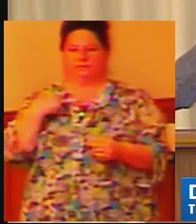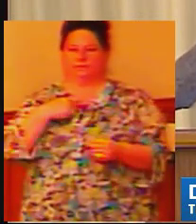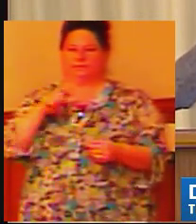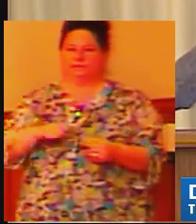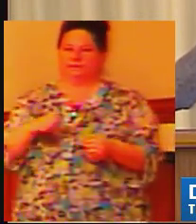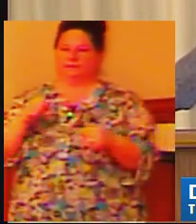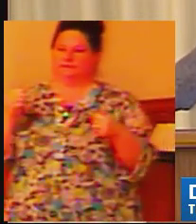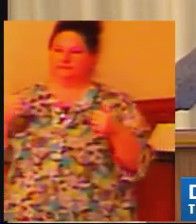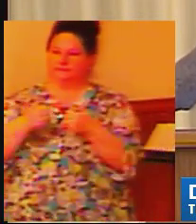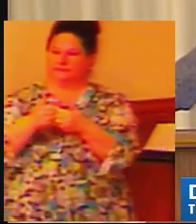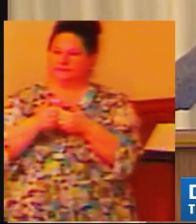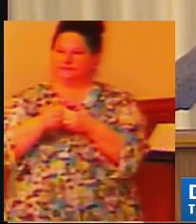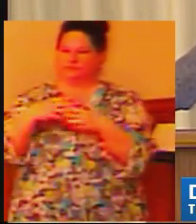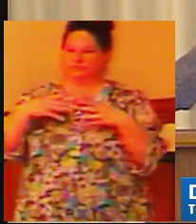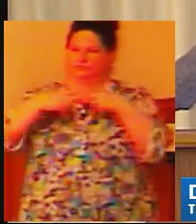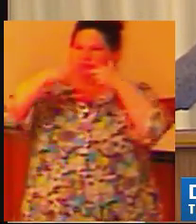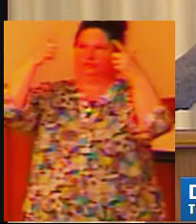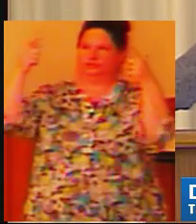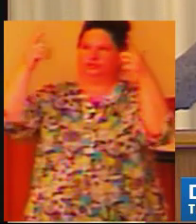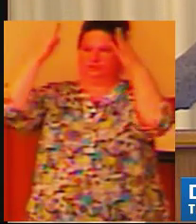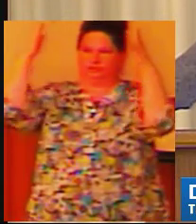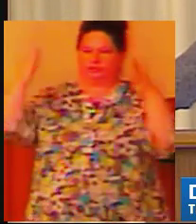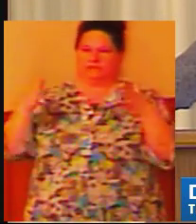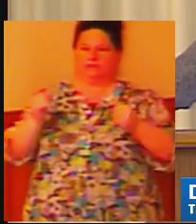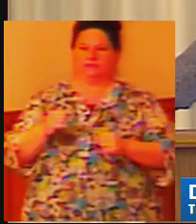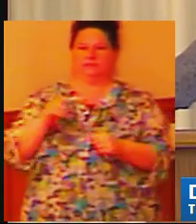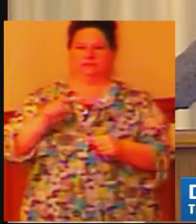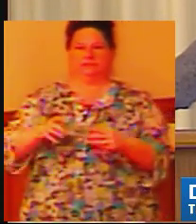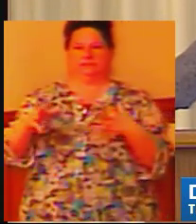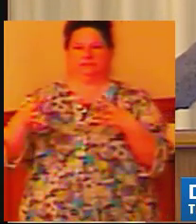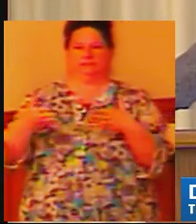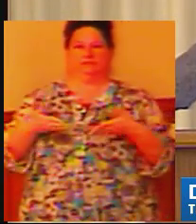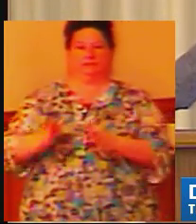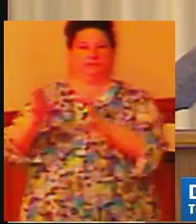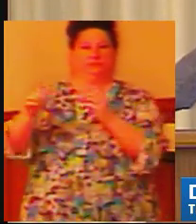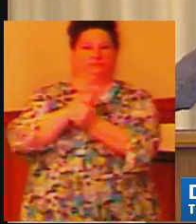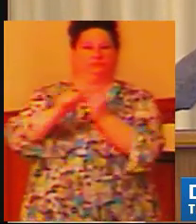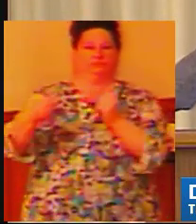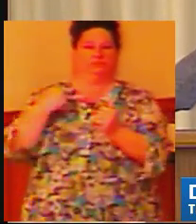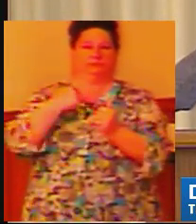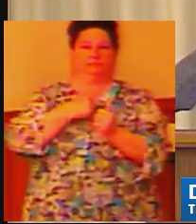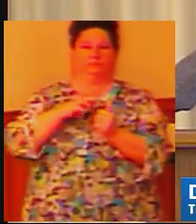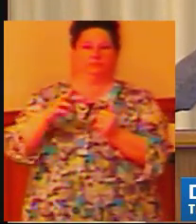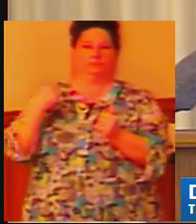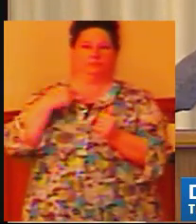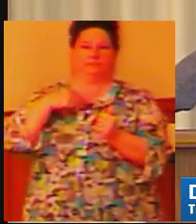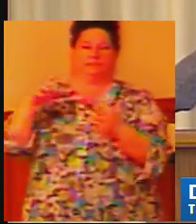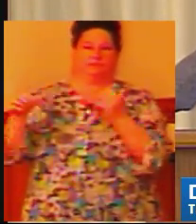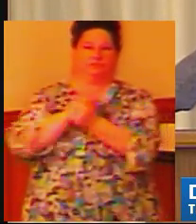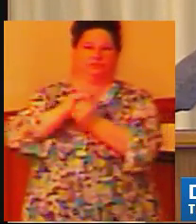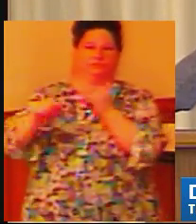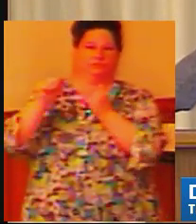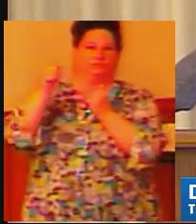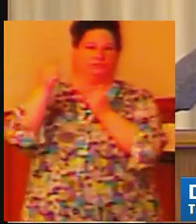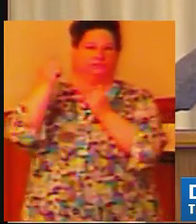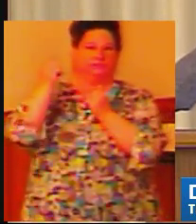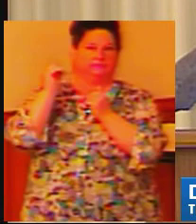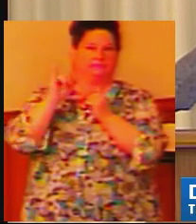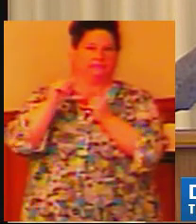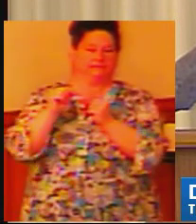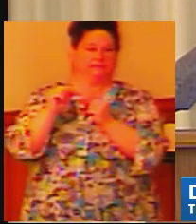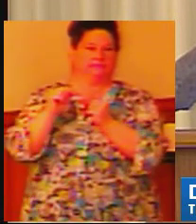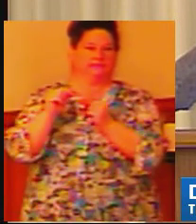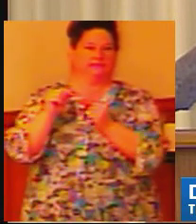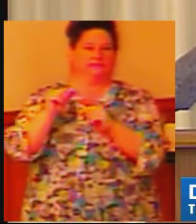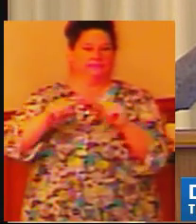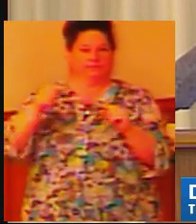the giant, and we have to either be destroyed by it or we have to destroy it. And whatever that giant is, just remember,